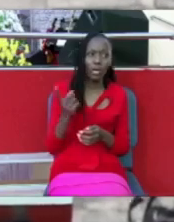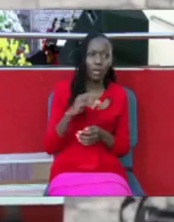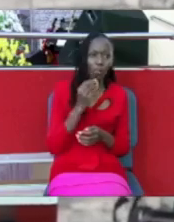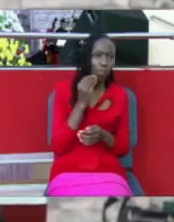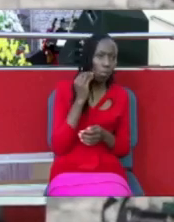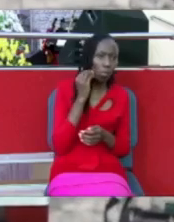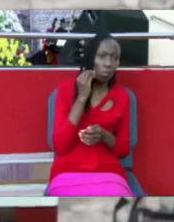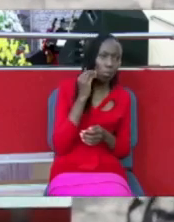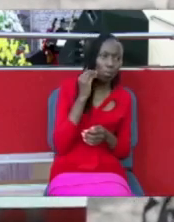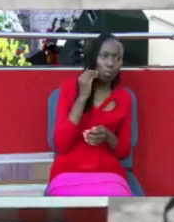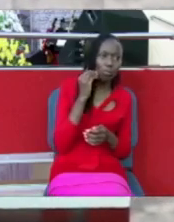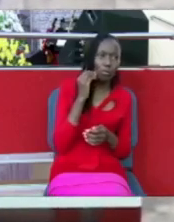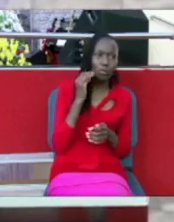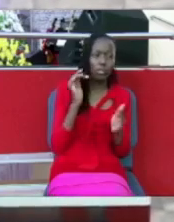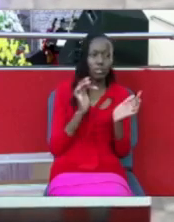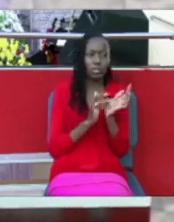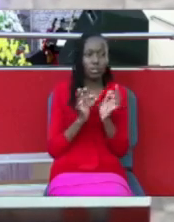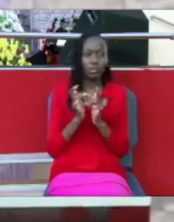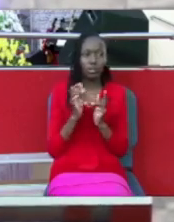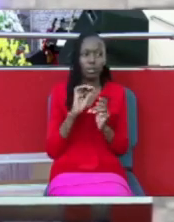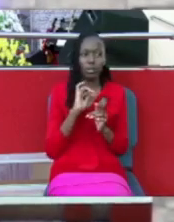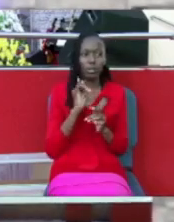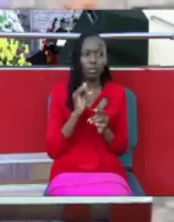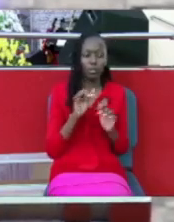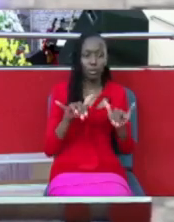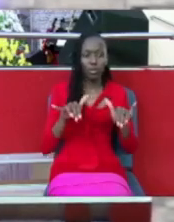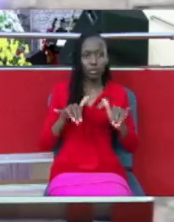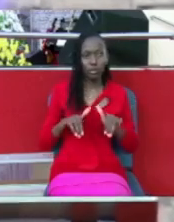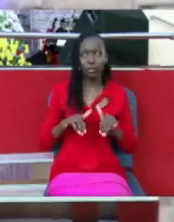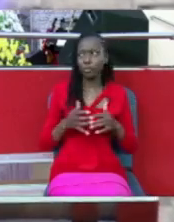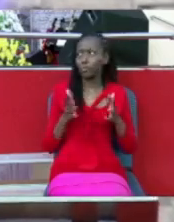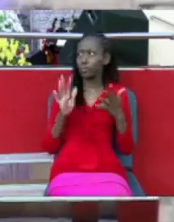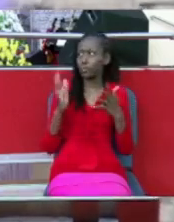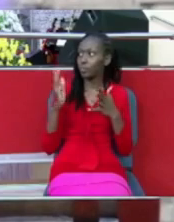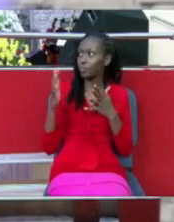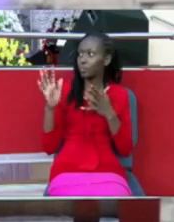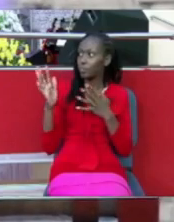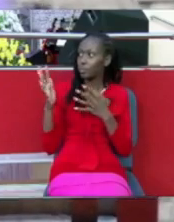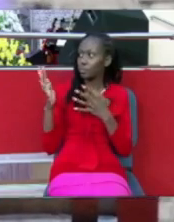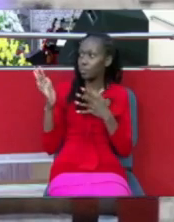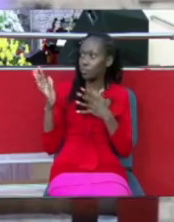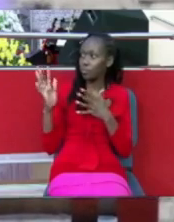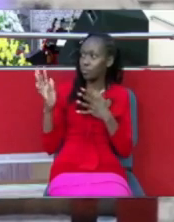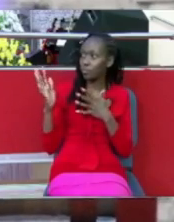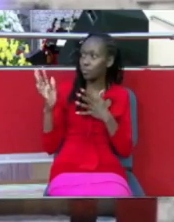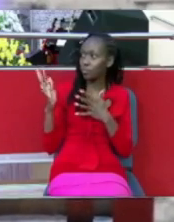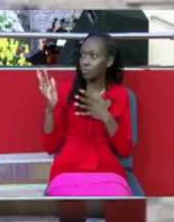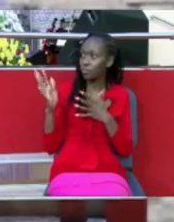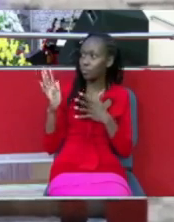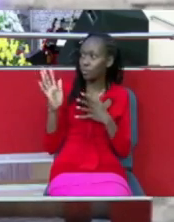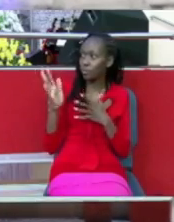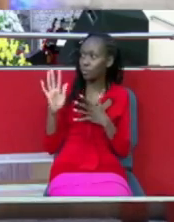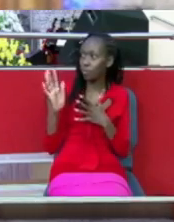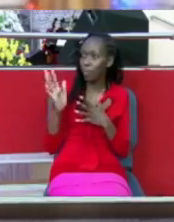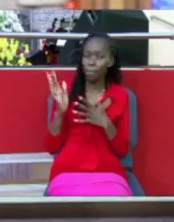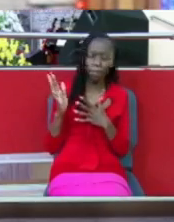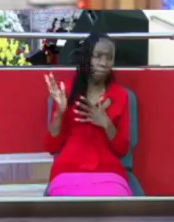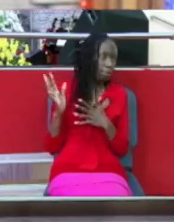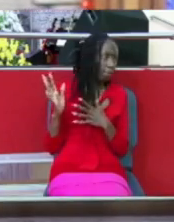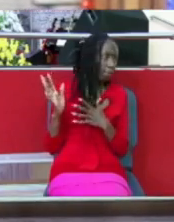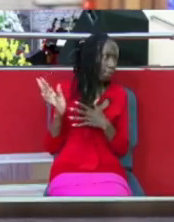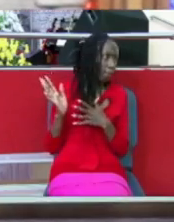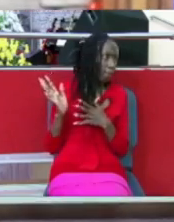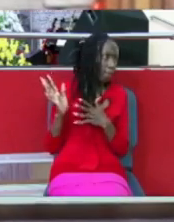Join nyumbani. Jesus is waiting. Yes, you are God. Can we appreciate our brother? Tumfurahie ndugu even yetu. As he comes. Hata